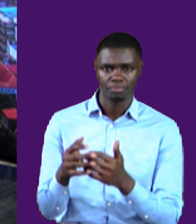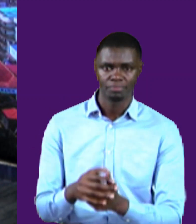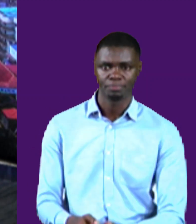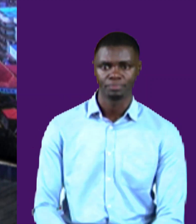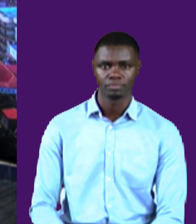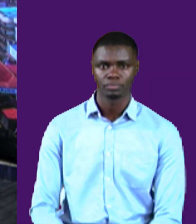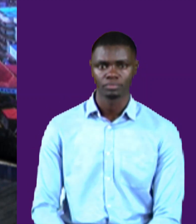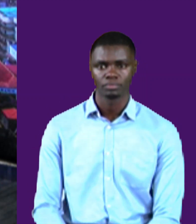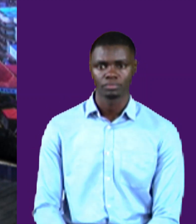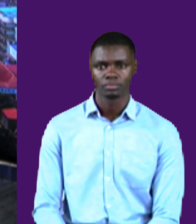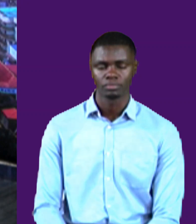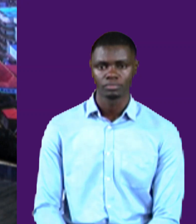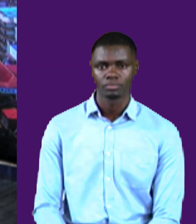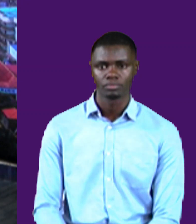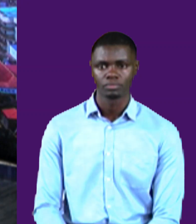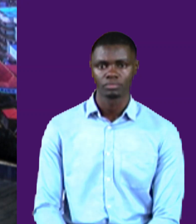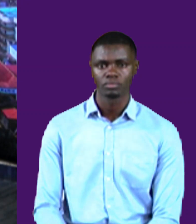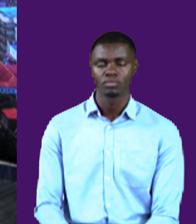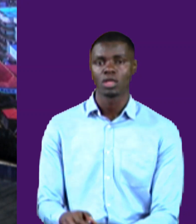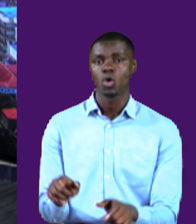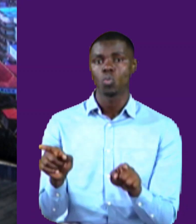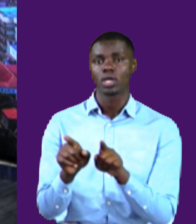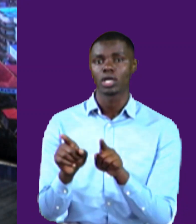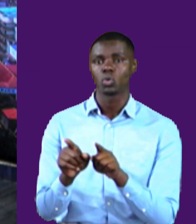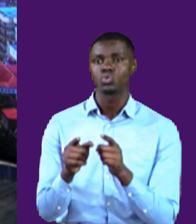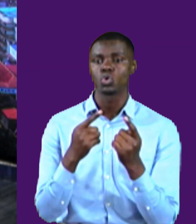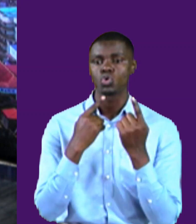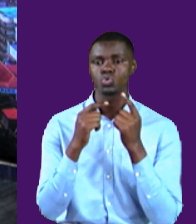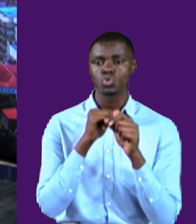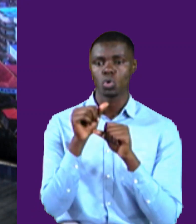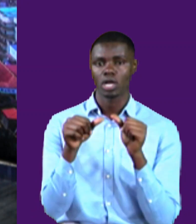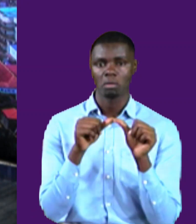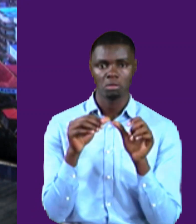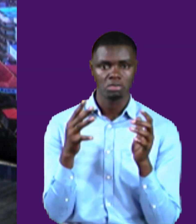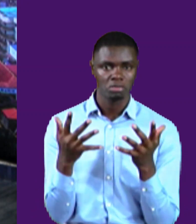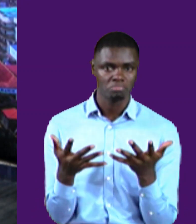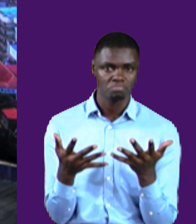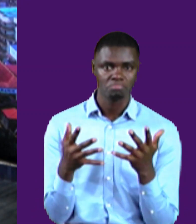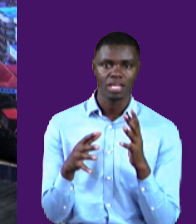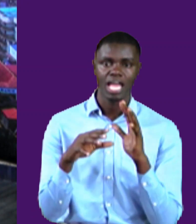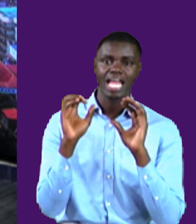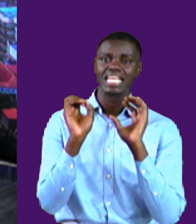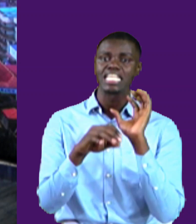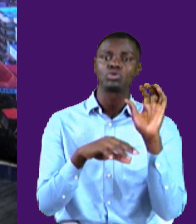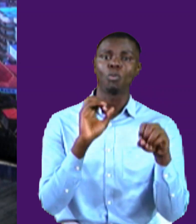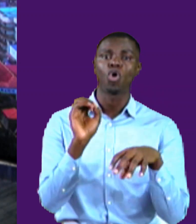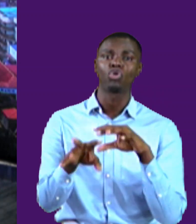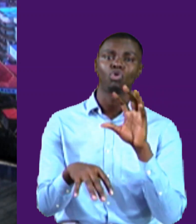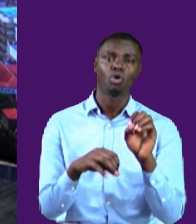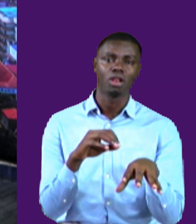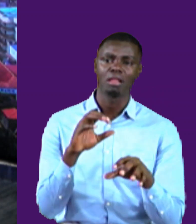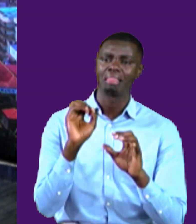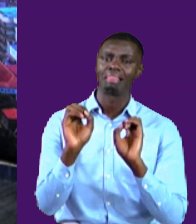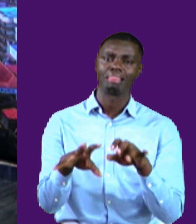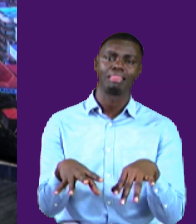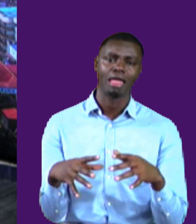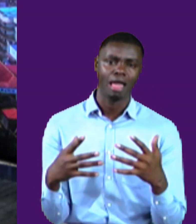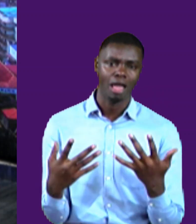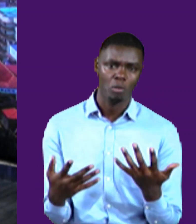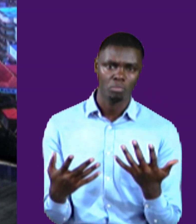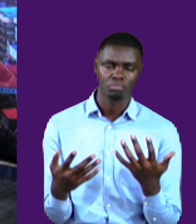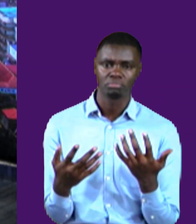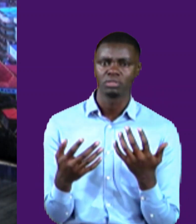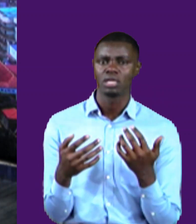And we can also talk about the disposal. And